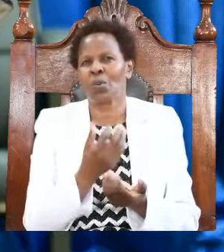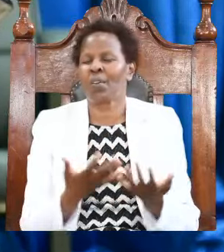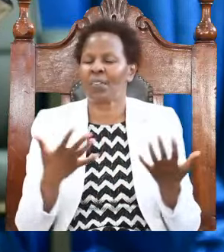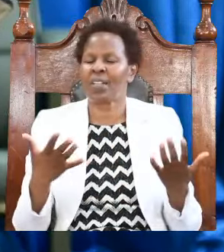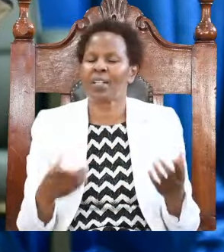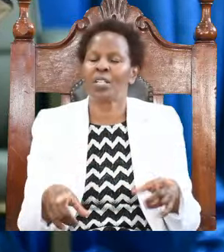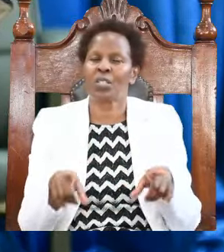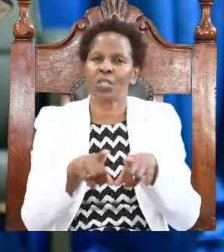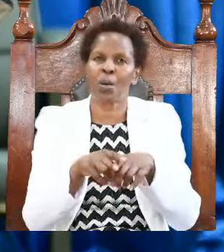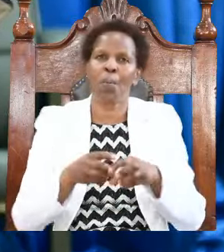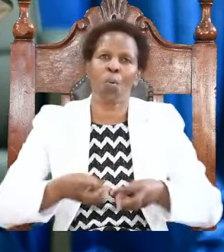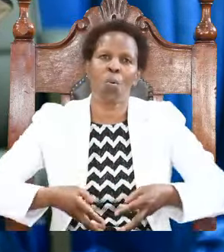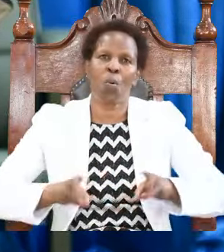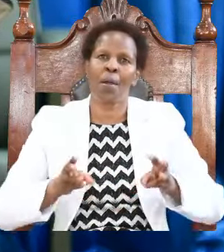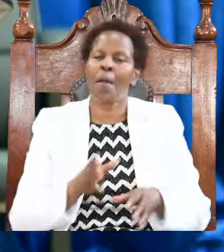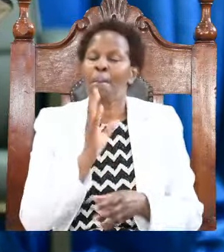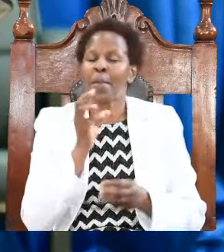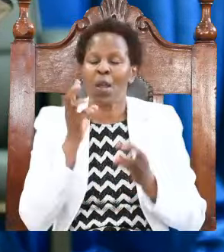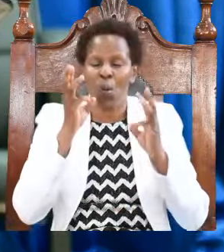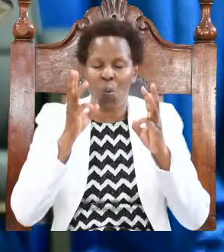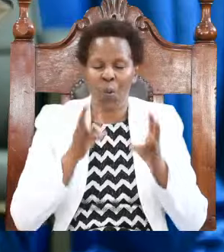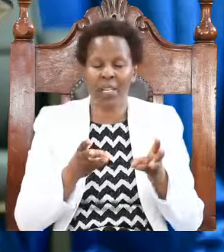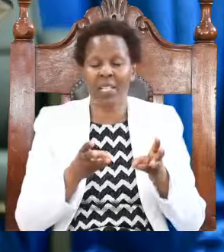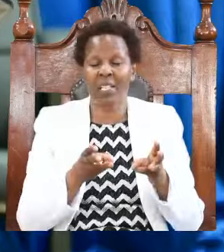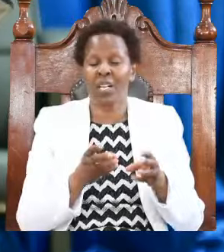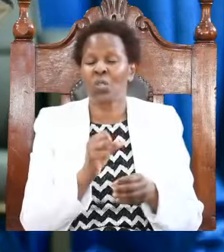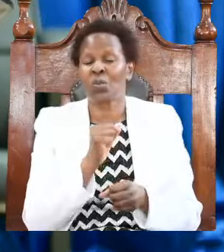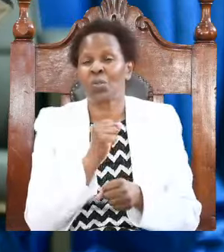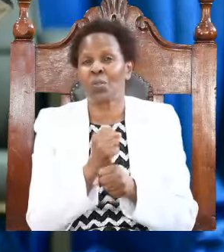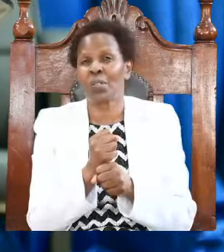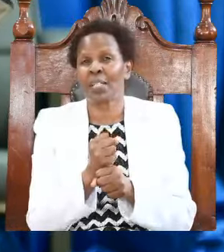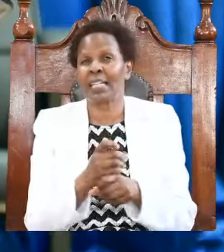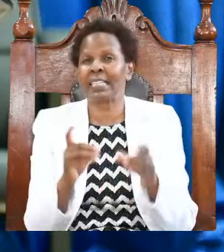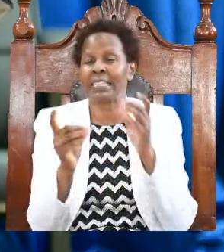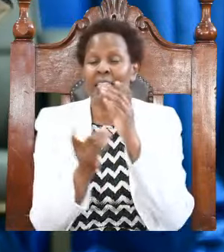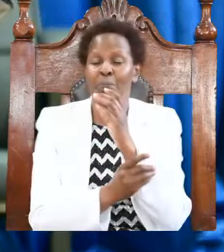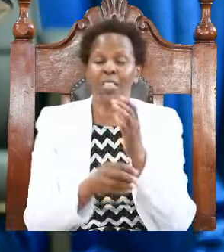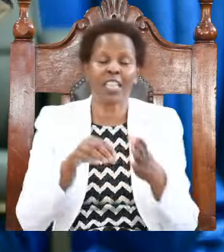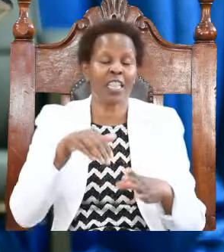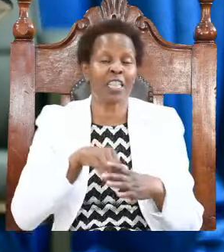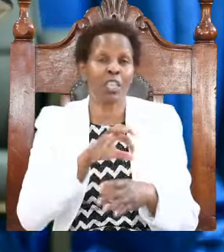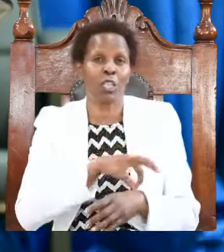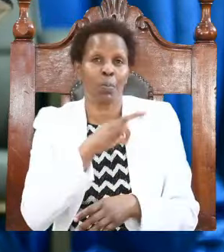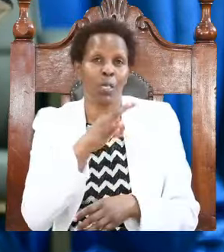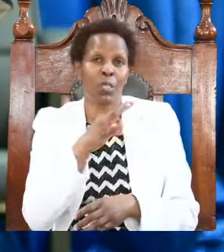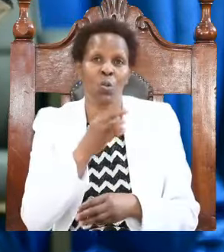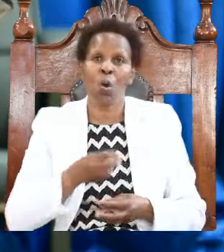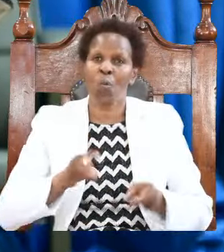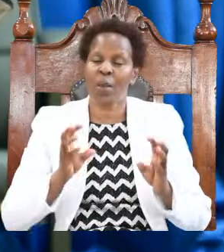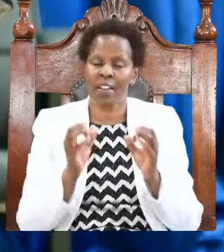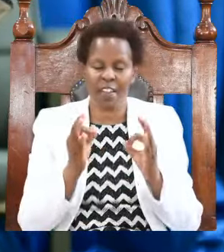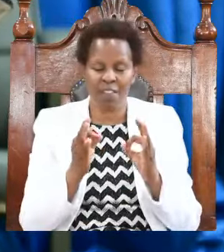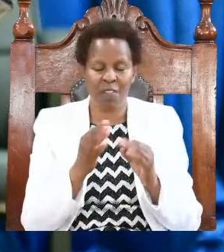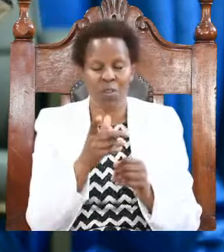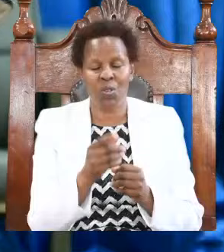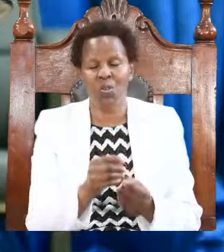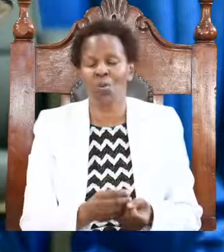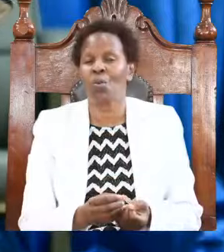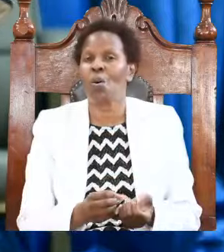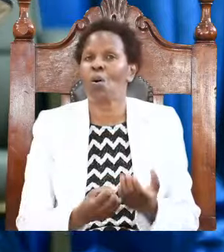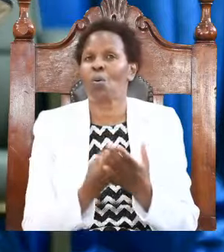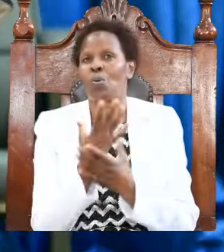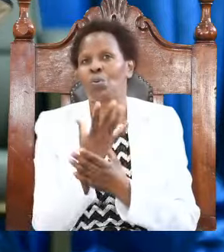same way, we must be willing to invest in the spiritual disciplines that are if we are going to grow